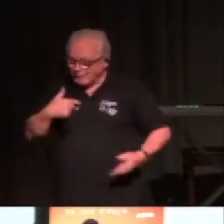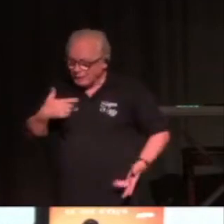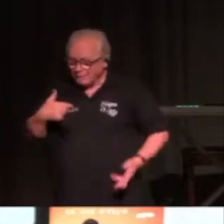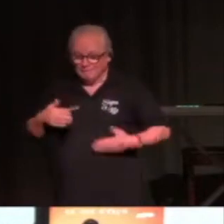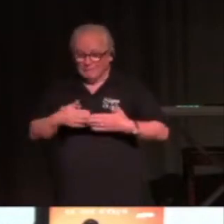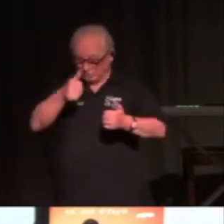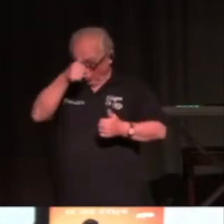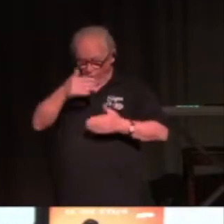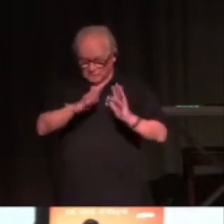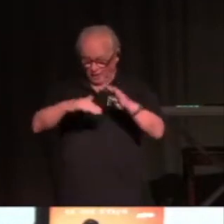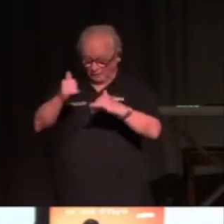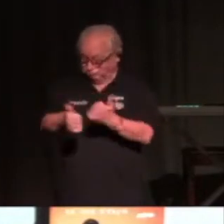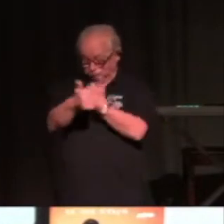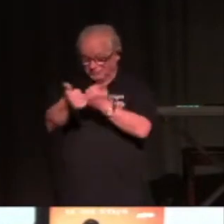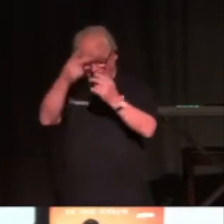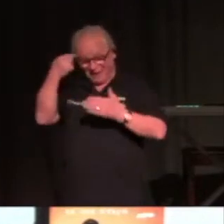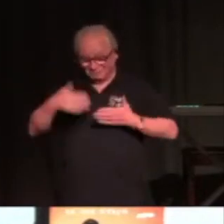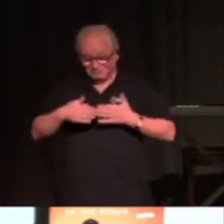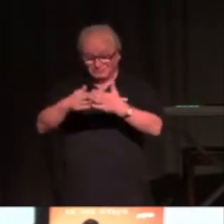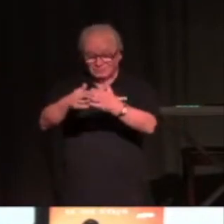had spoken. And so the